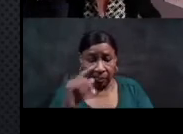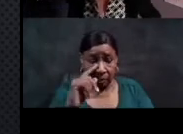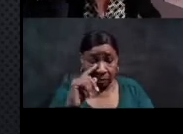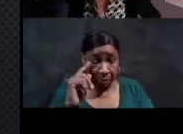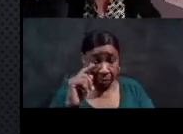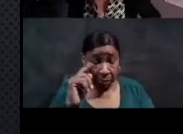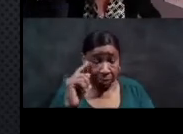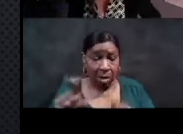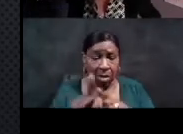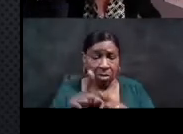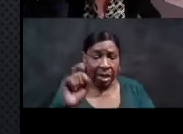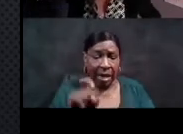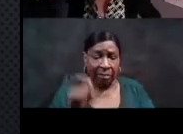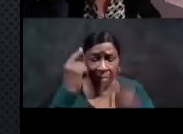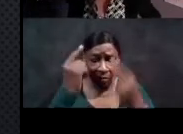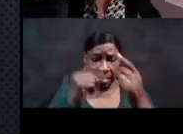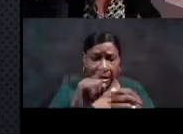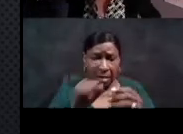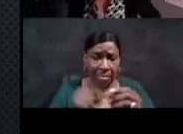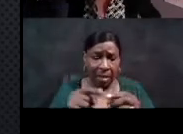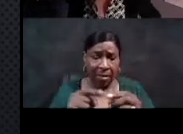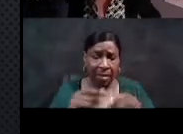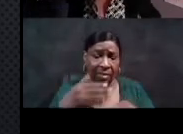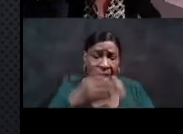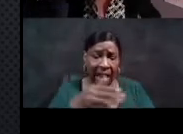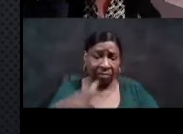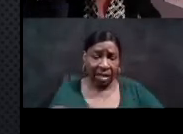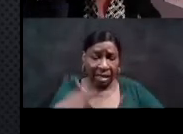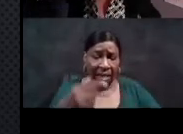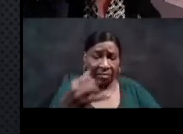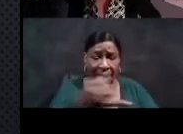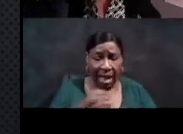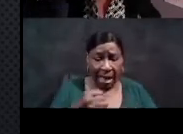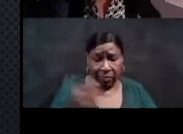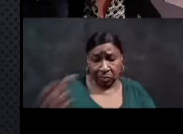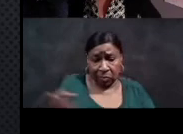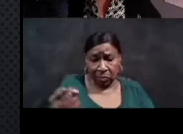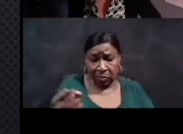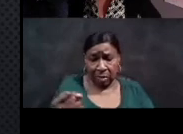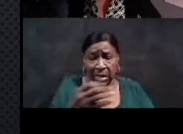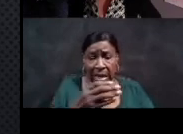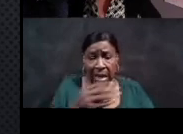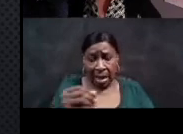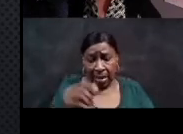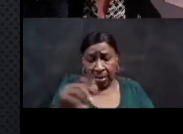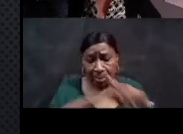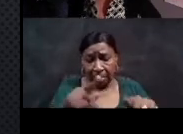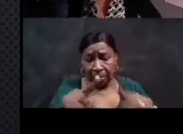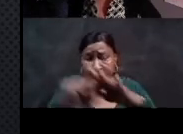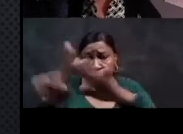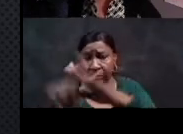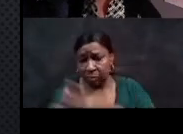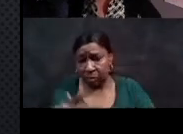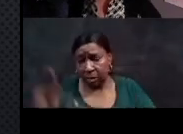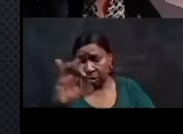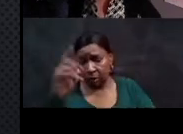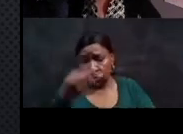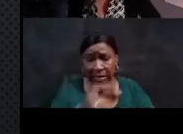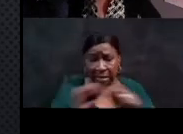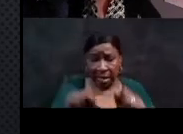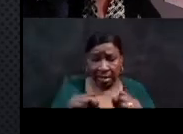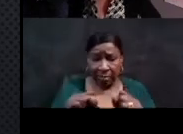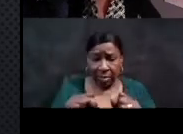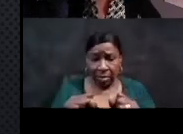We also have to think about the afterlife of island detention and asylum seeking that people live, right?